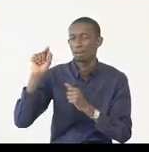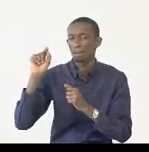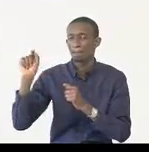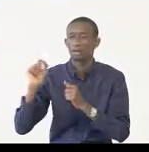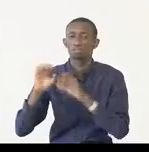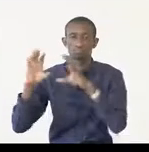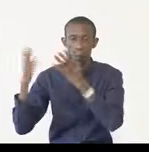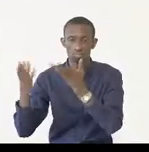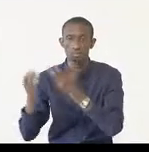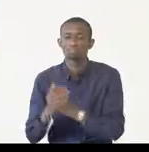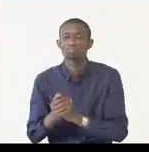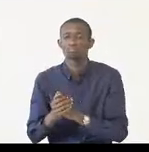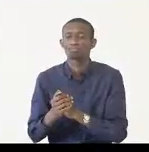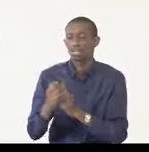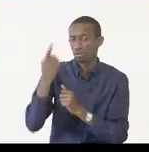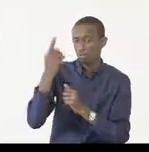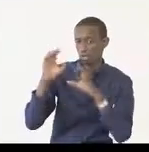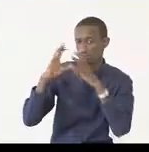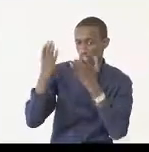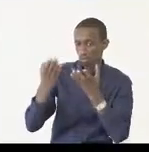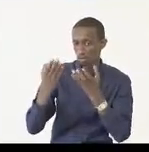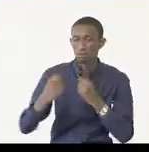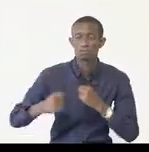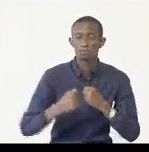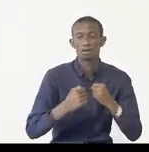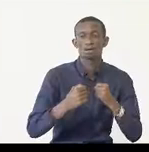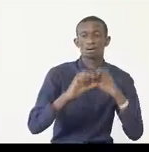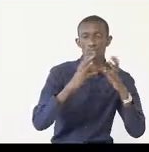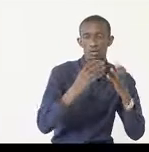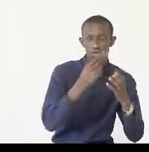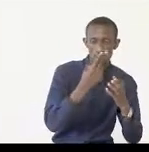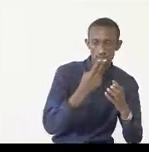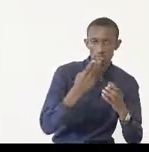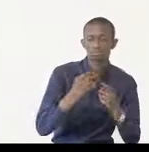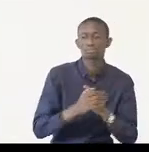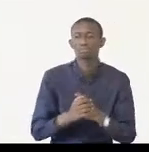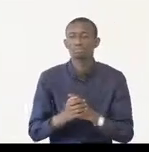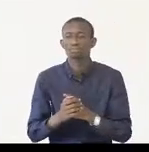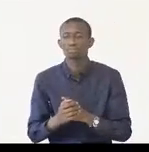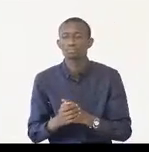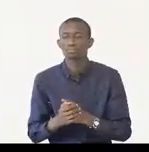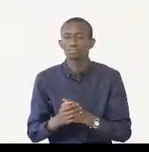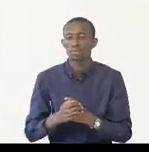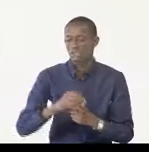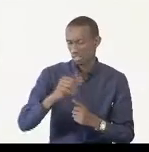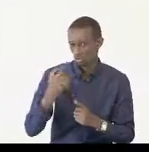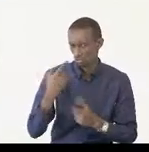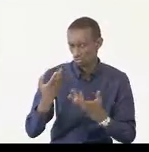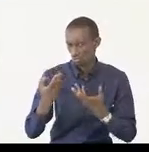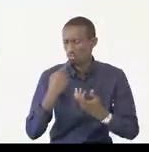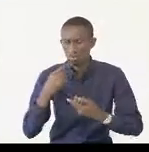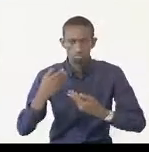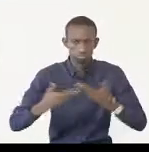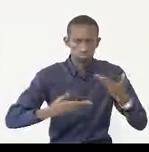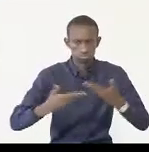a y axis, a y x axis. So, and then we have to discuss